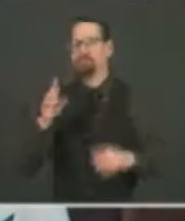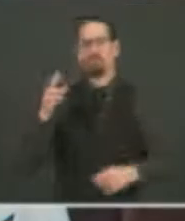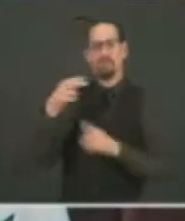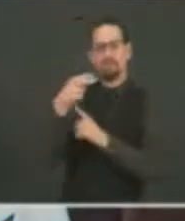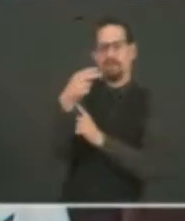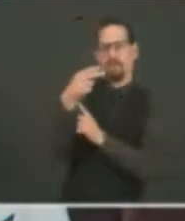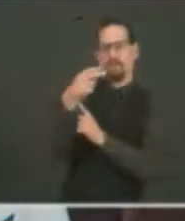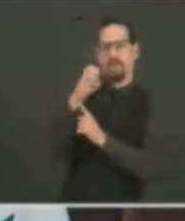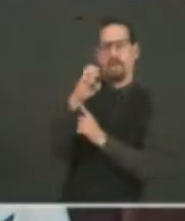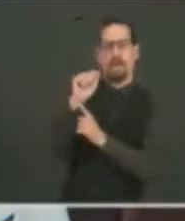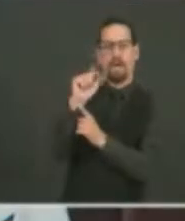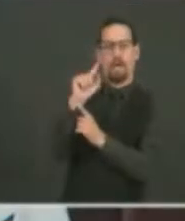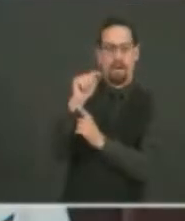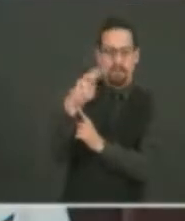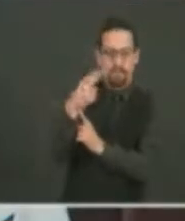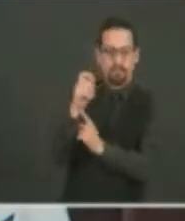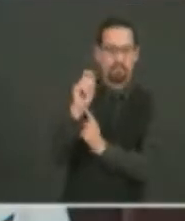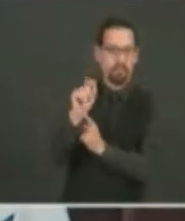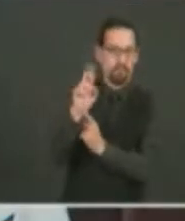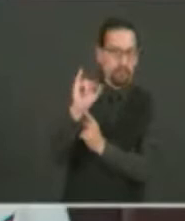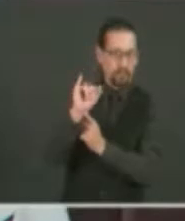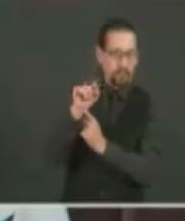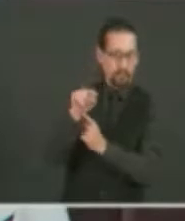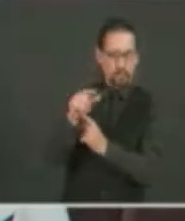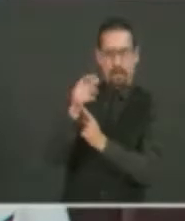health.ri.gov/airflow, and you can learn more.